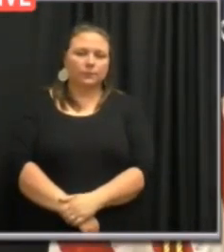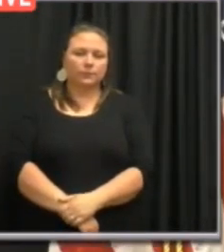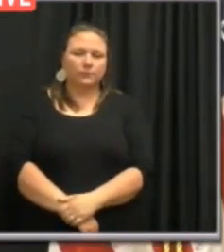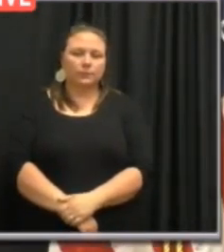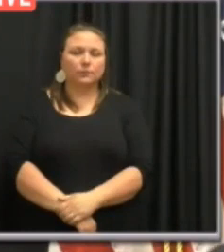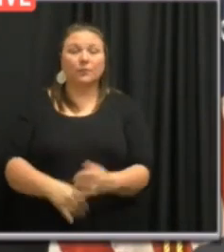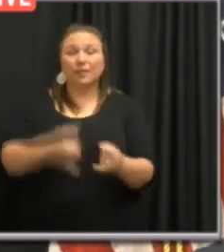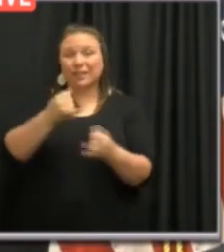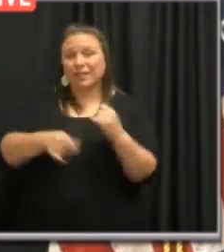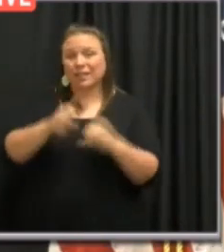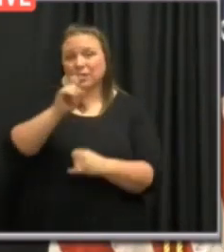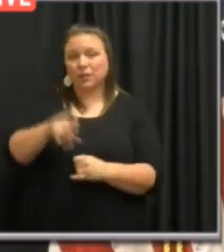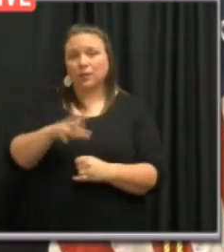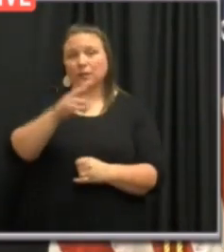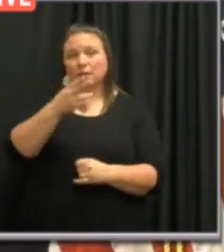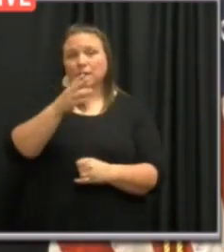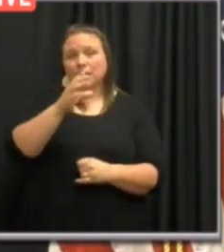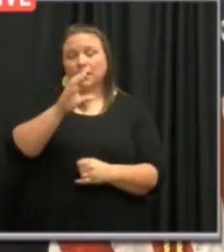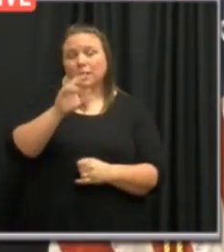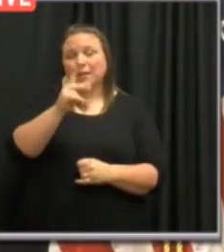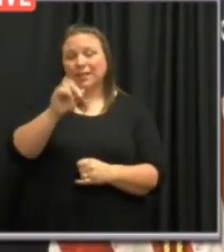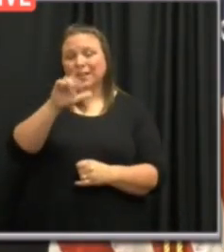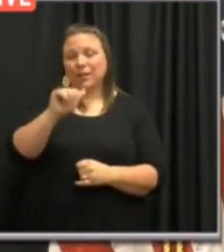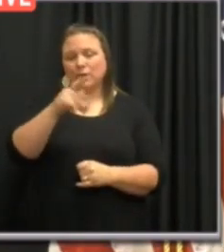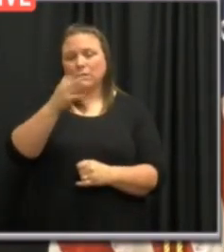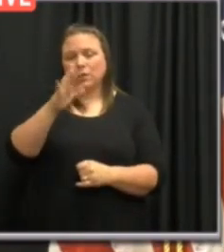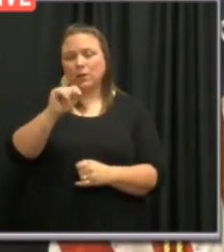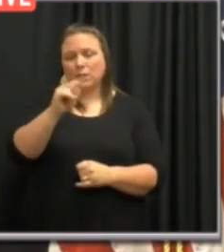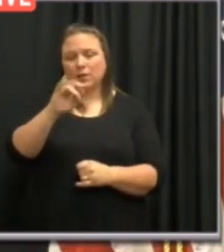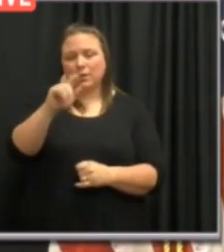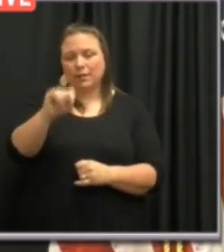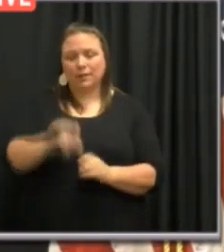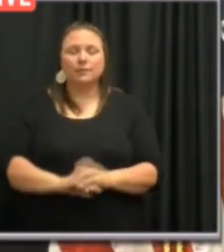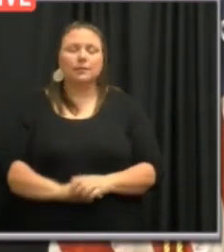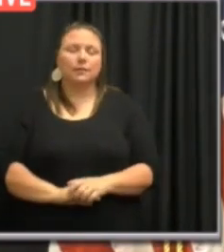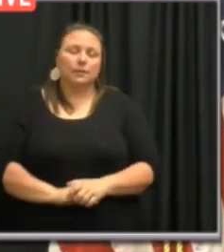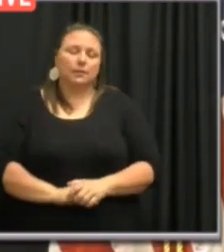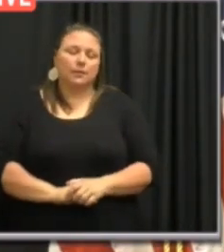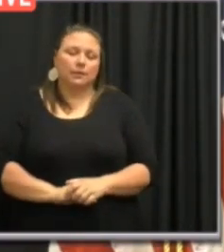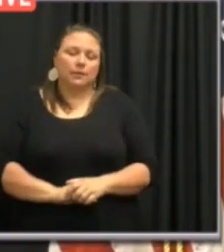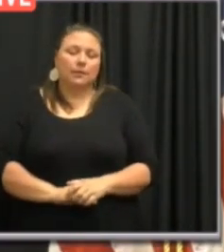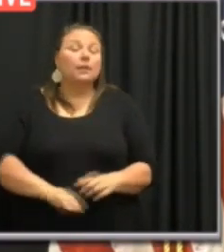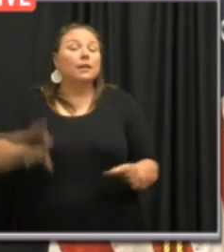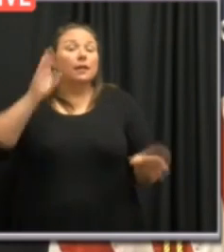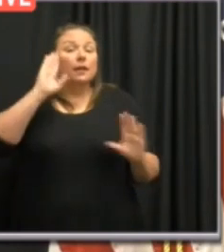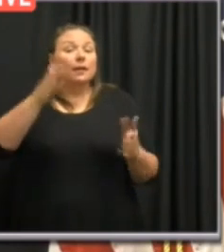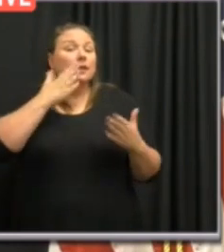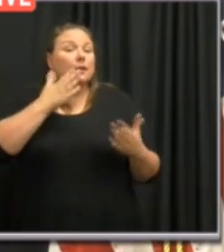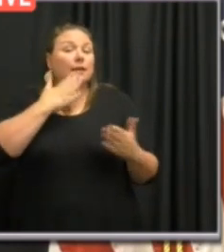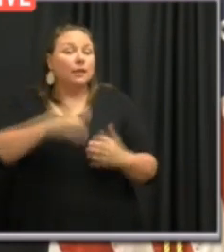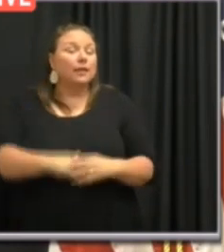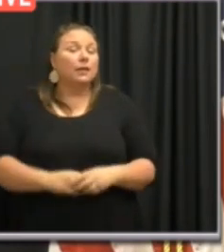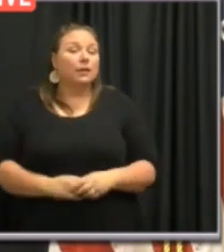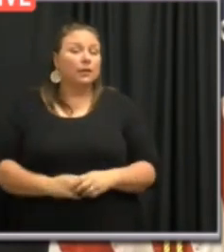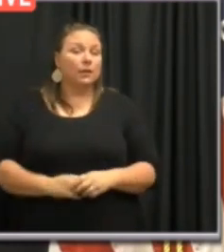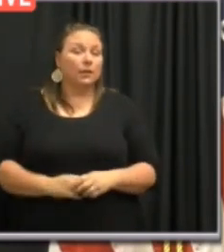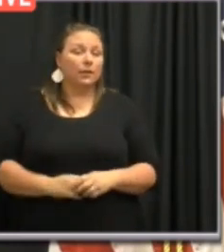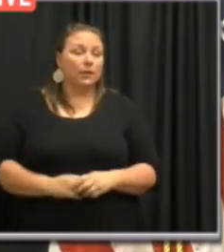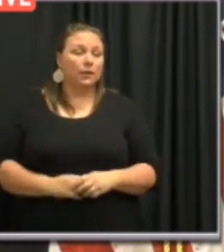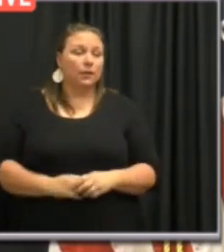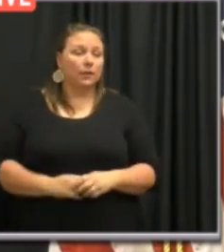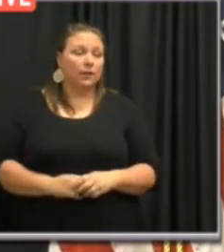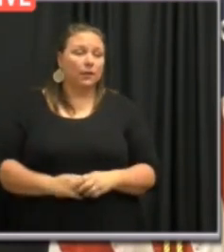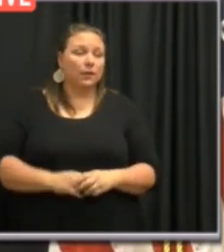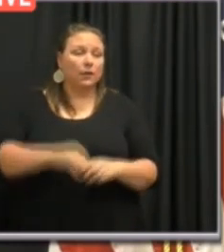Our last question today is from Kara Hartnett of the Nashville Post. Kara? Hi, thank you. Are tipped workers still able to